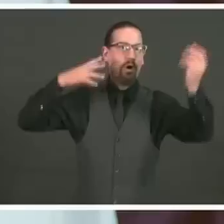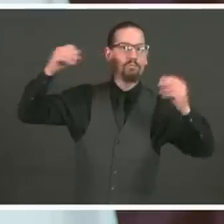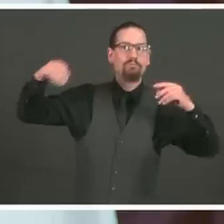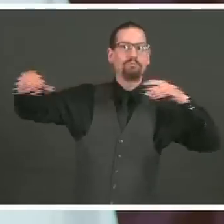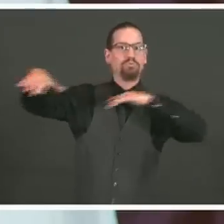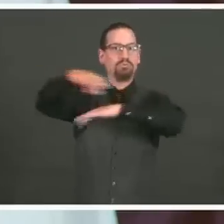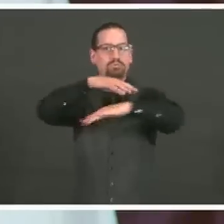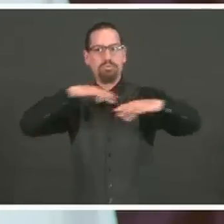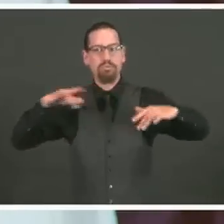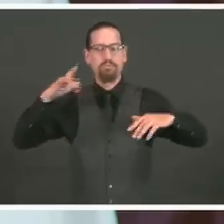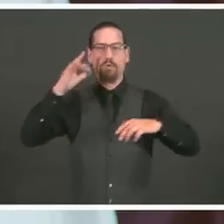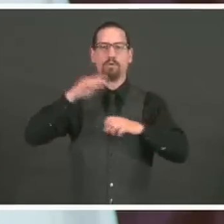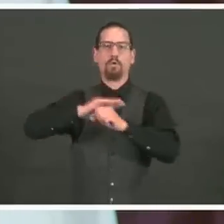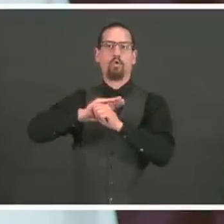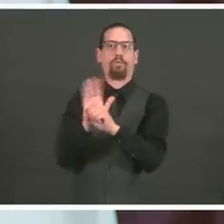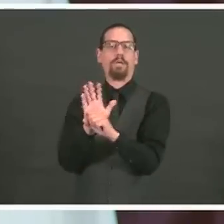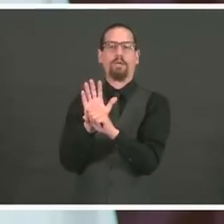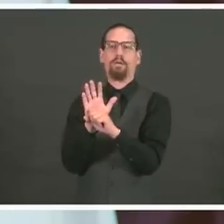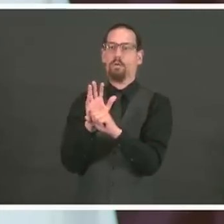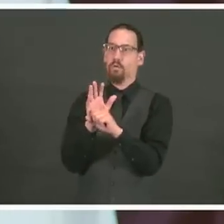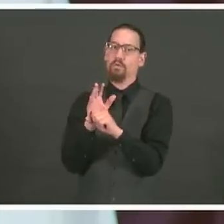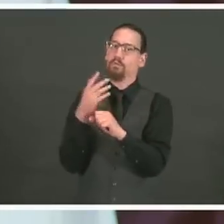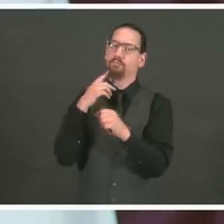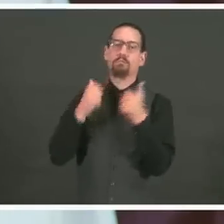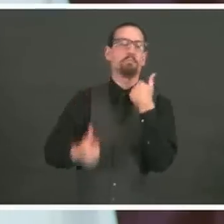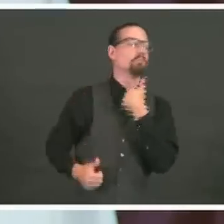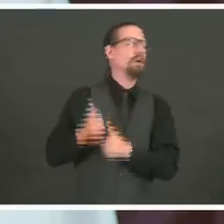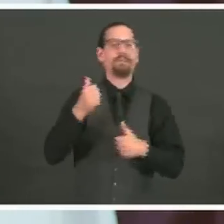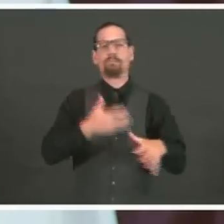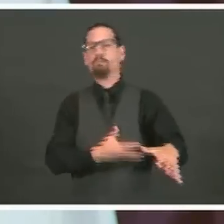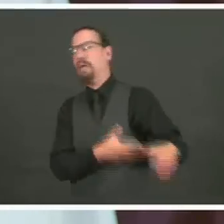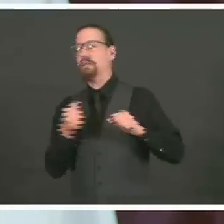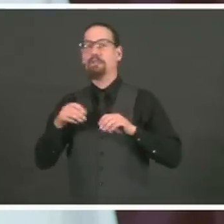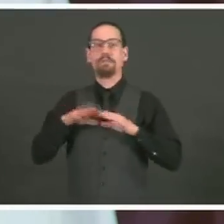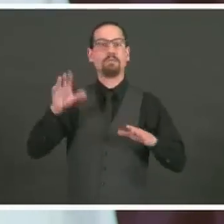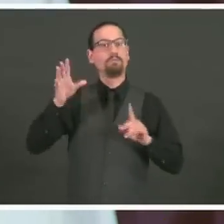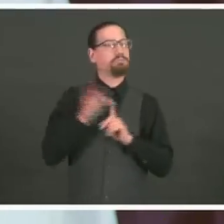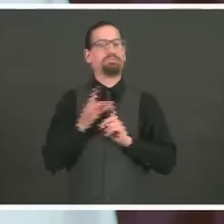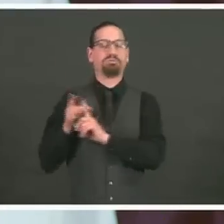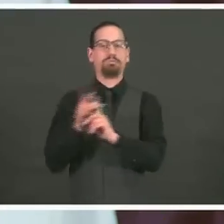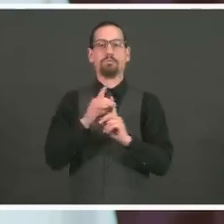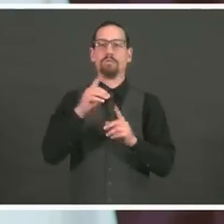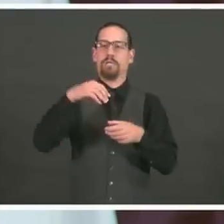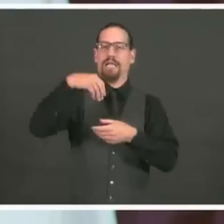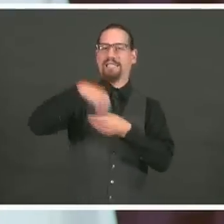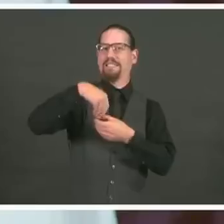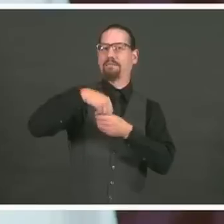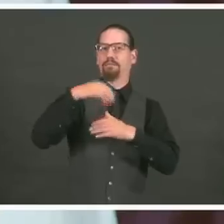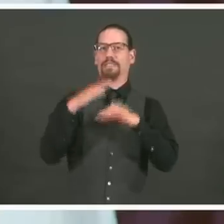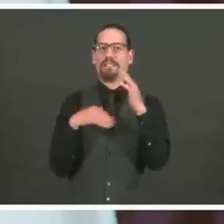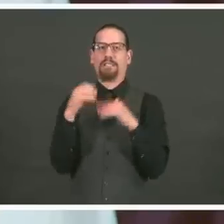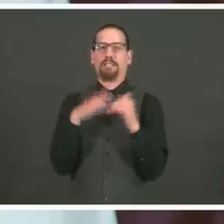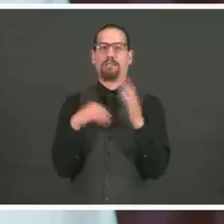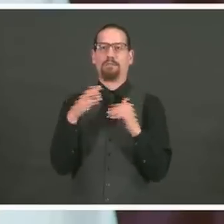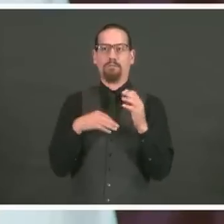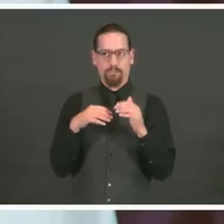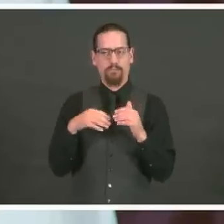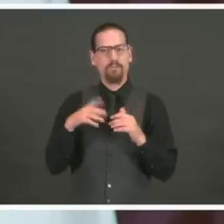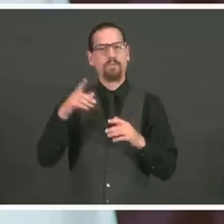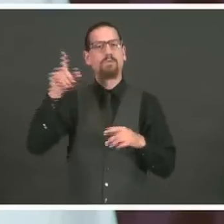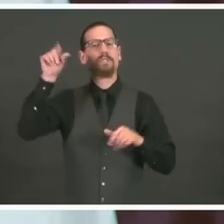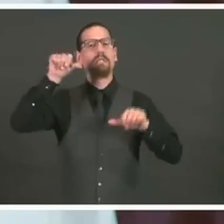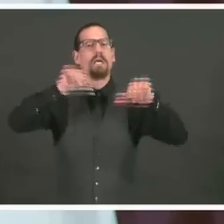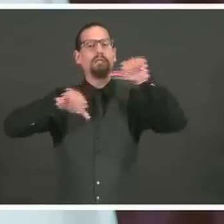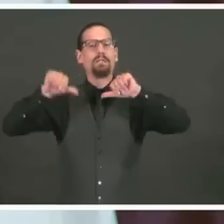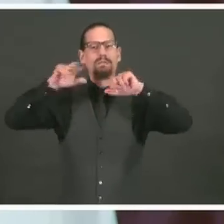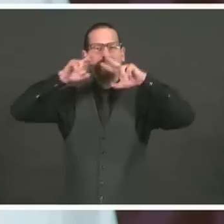spreads much easier indoors than outdoors. In fact, public health experts say you're as much as 19